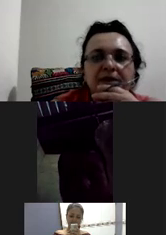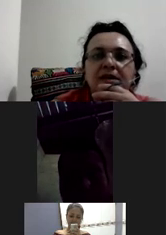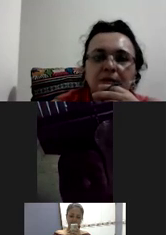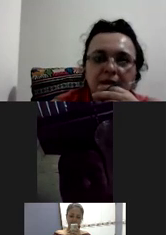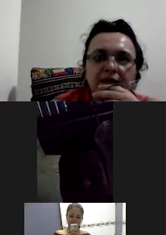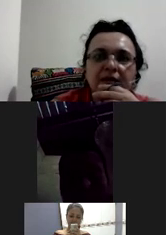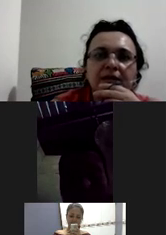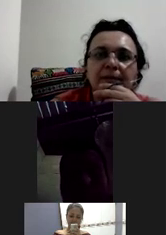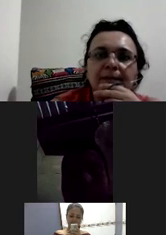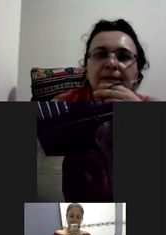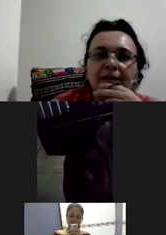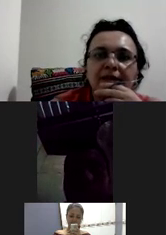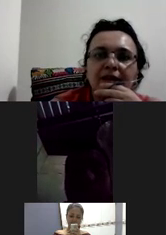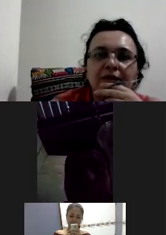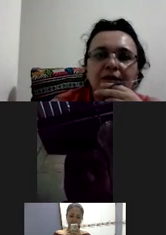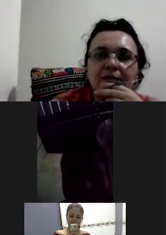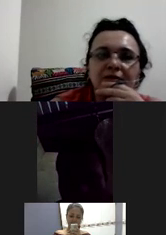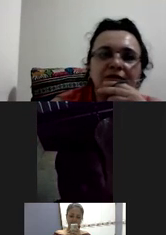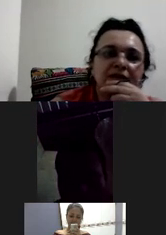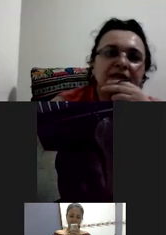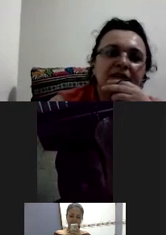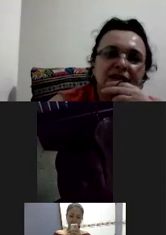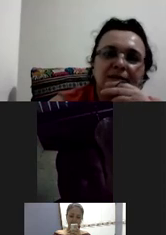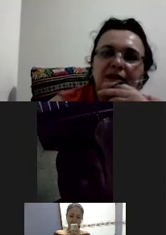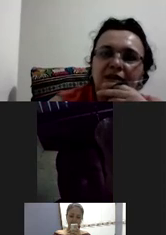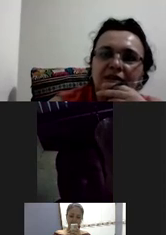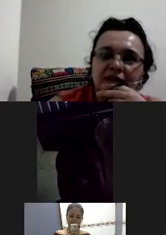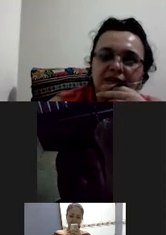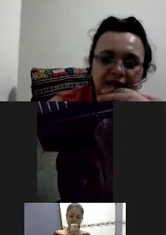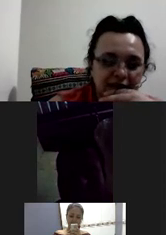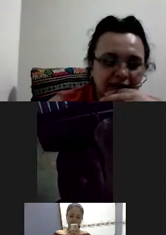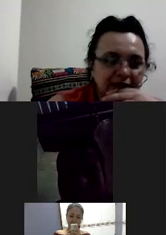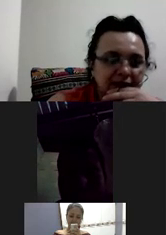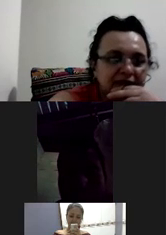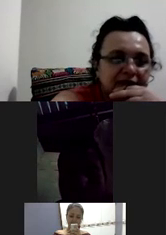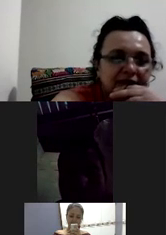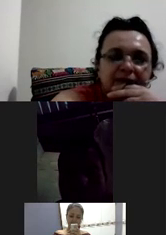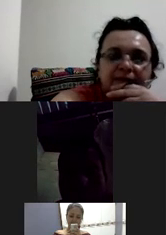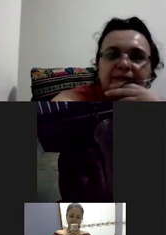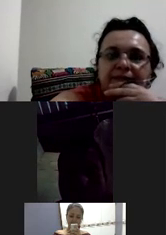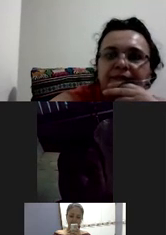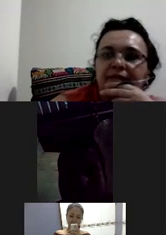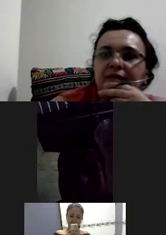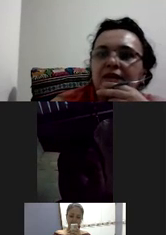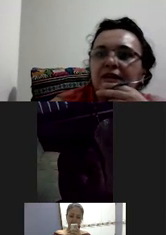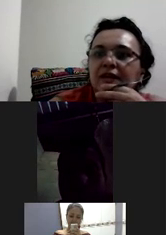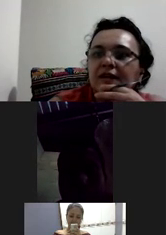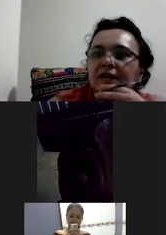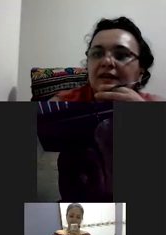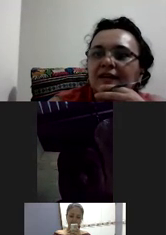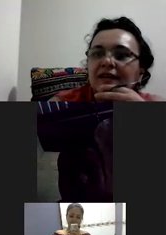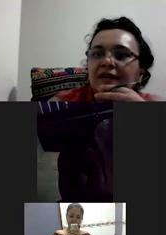Serve it with. Thank you very much. Se mira interesante esta receta.